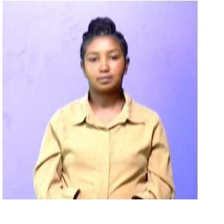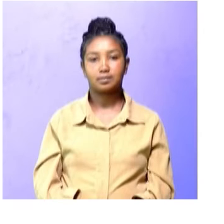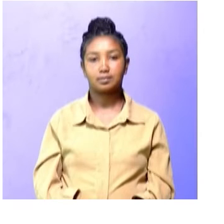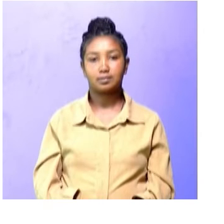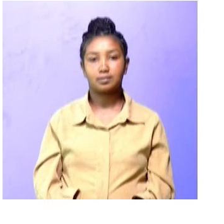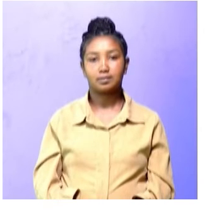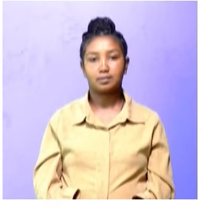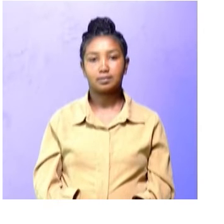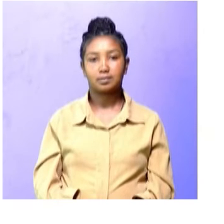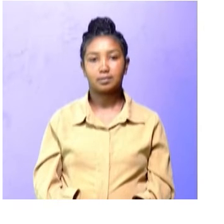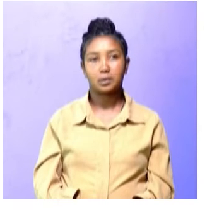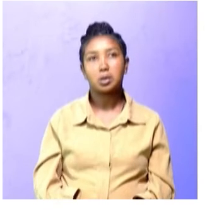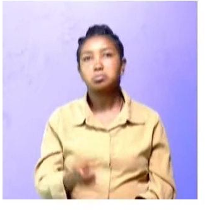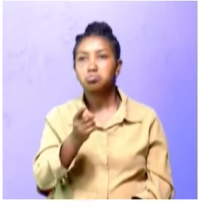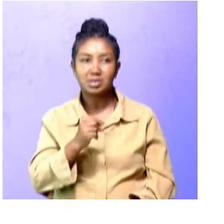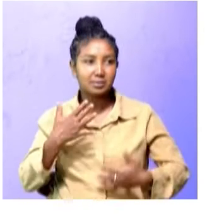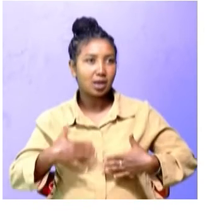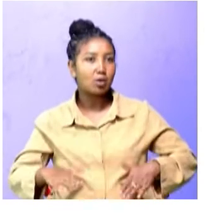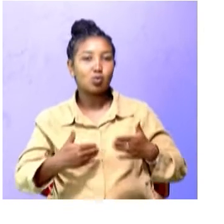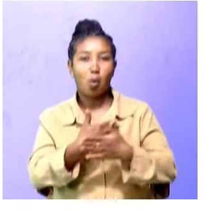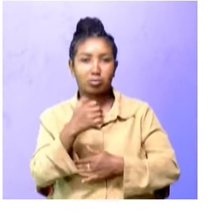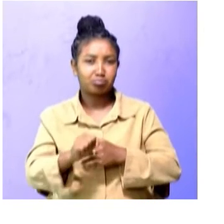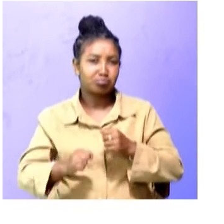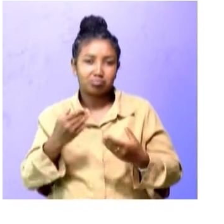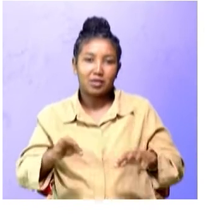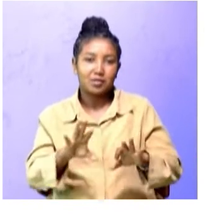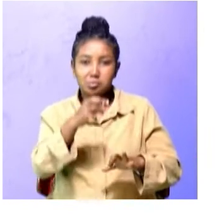on what to wear